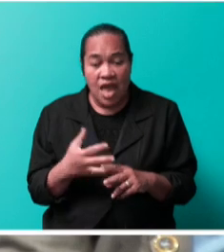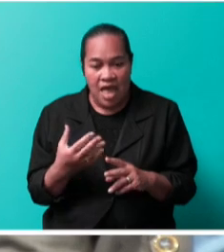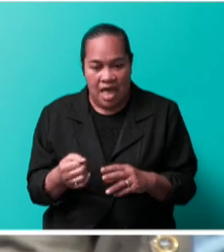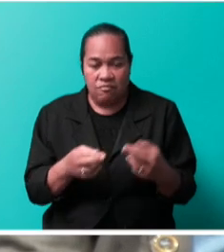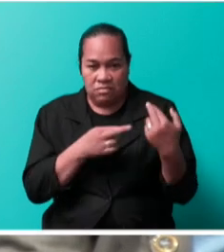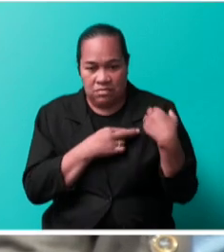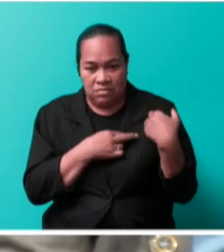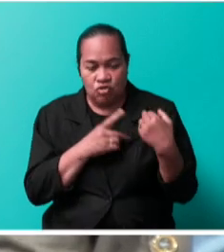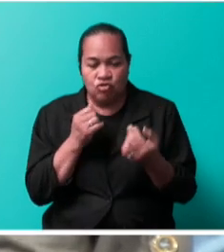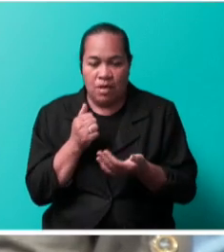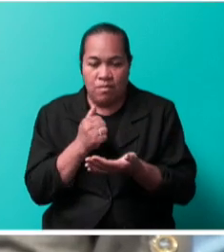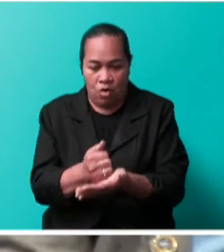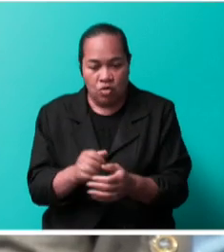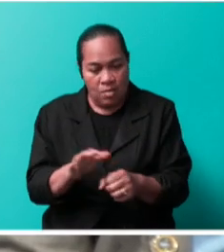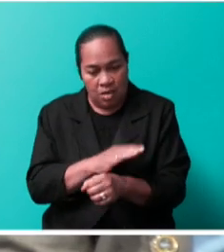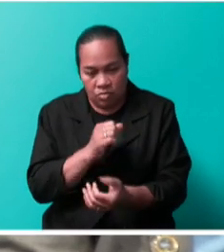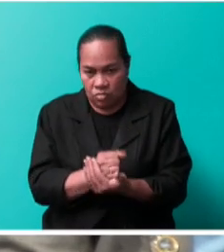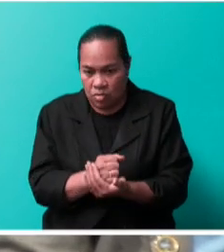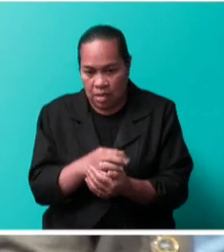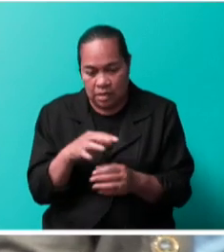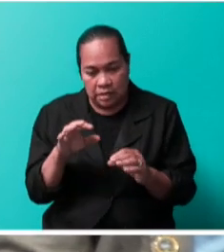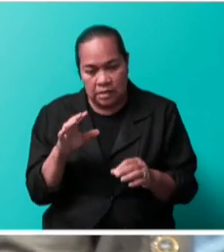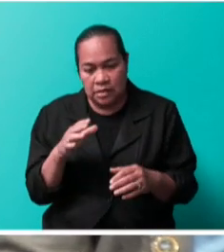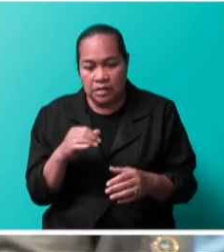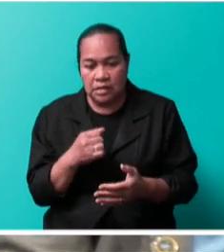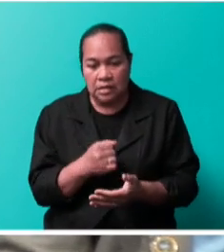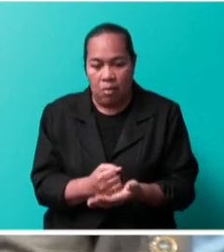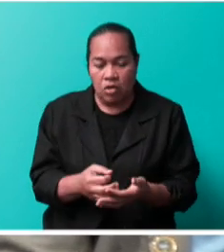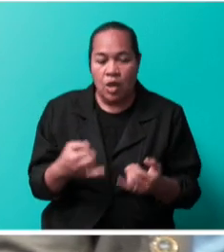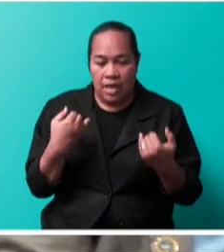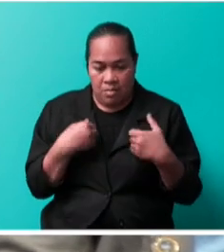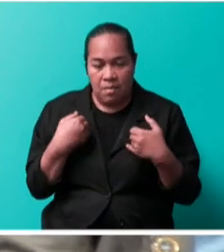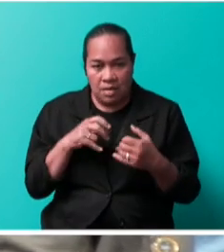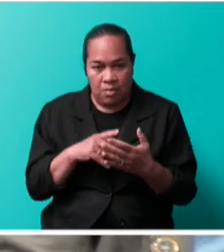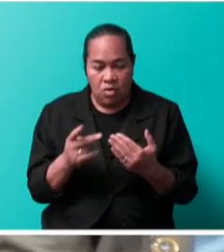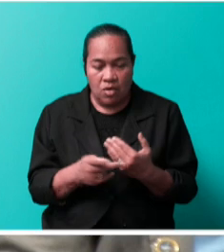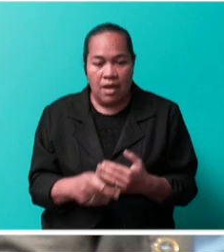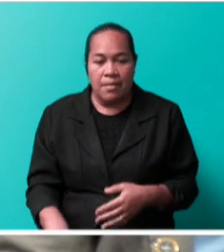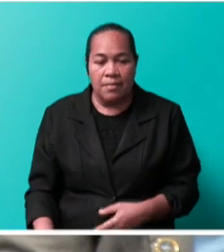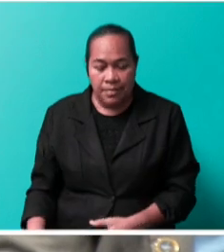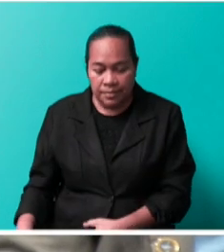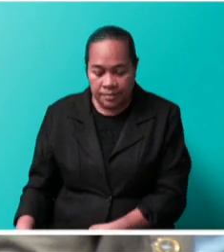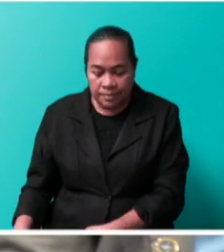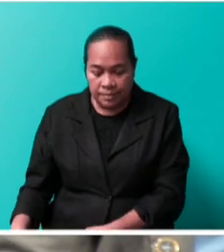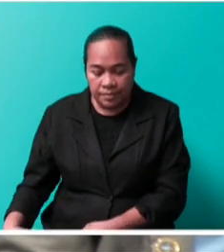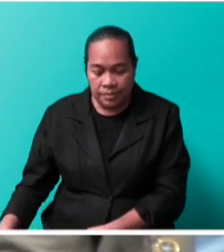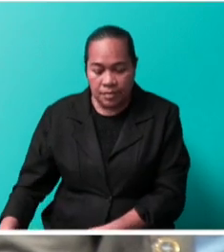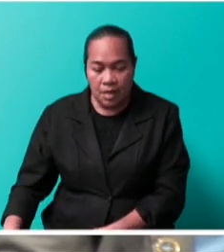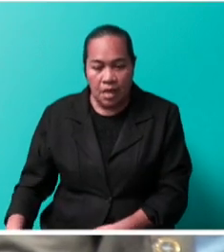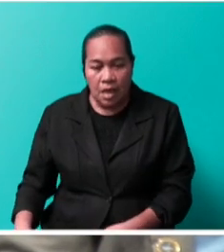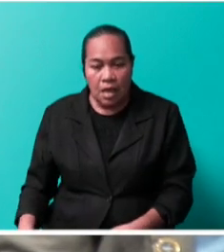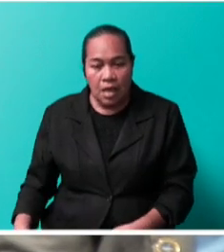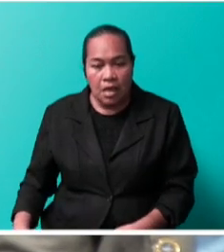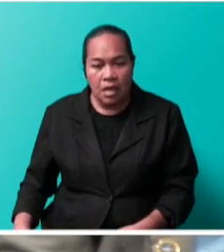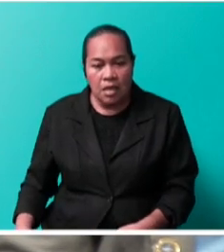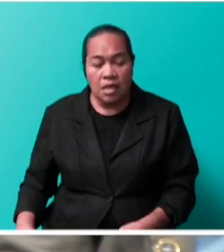support the successful implementation of the program. These include opening and managing the designated grant